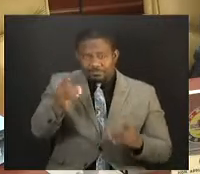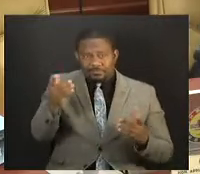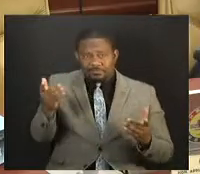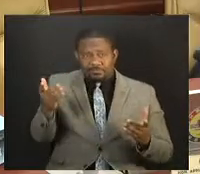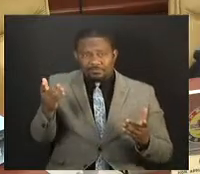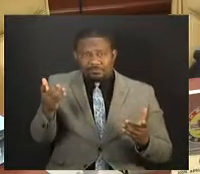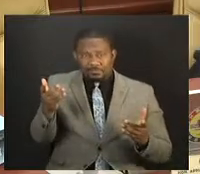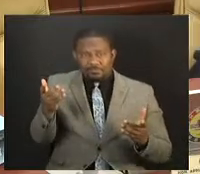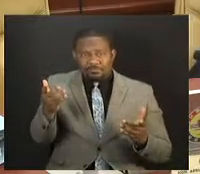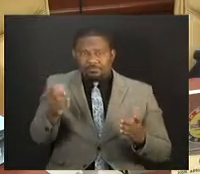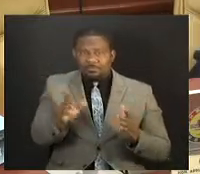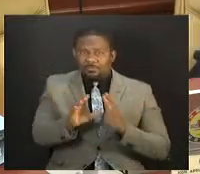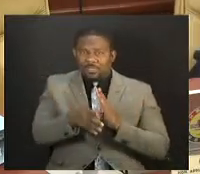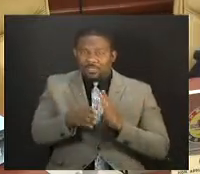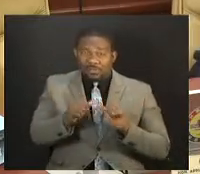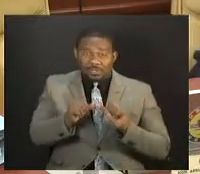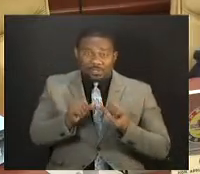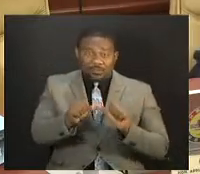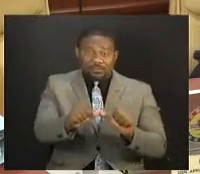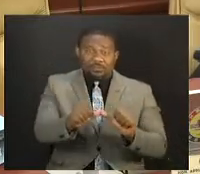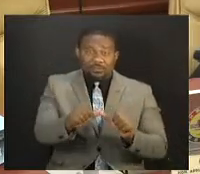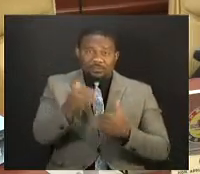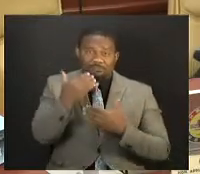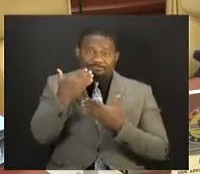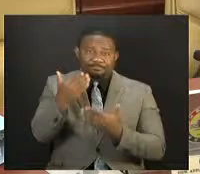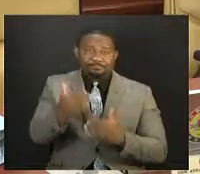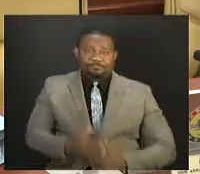that the House can make progress. I thank you.